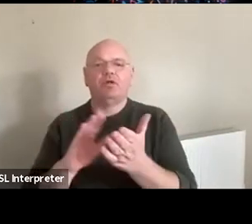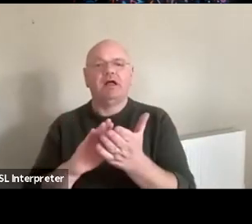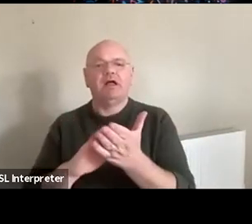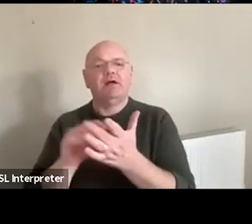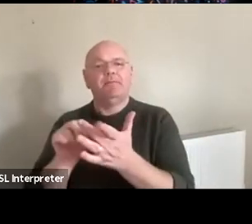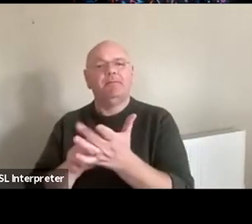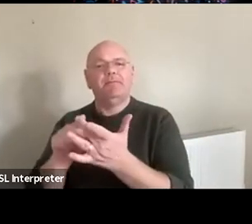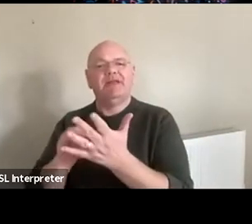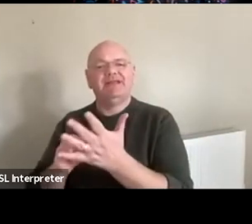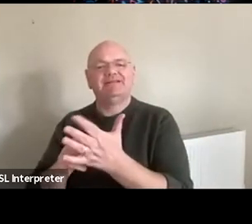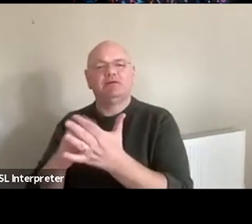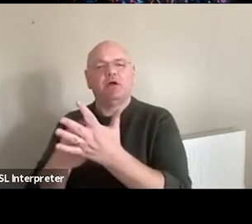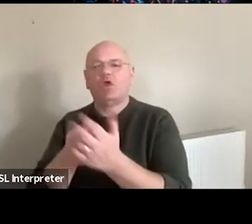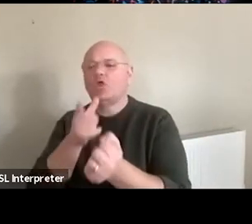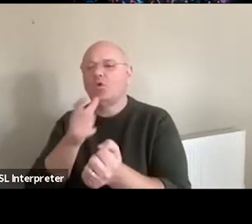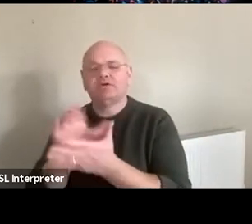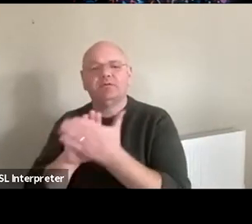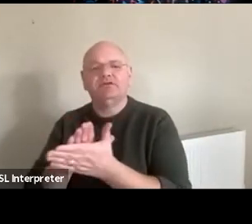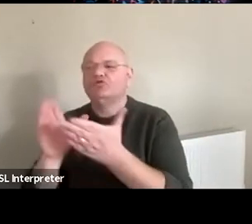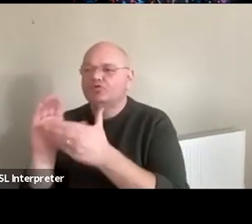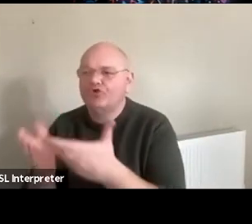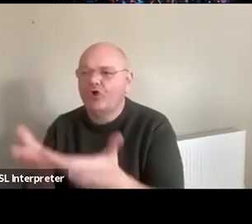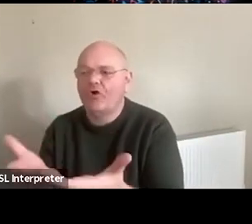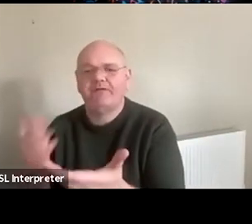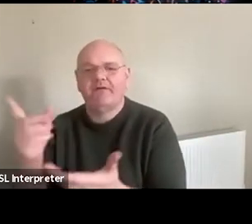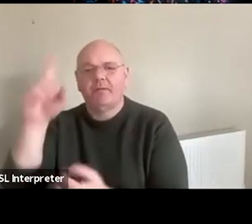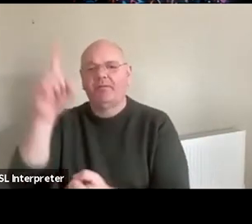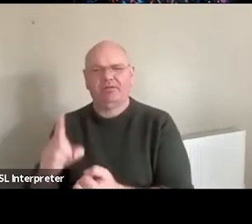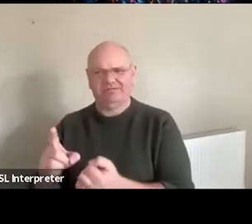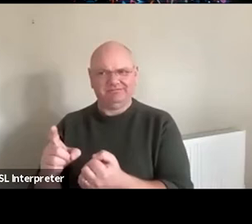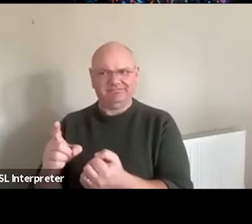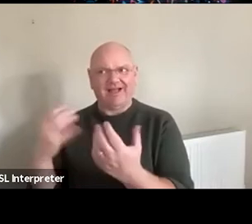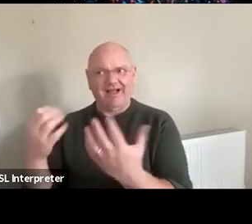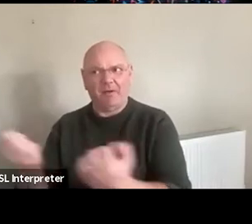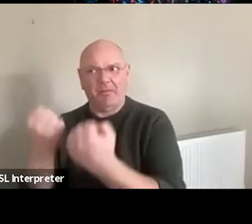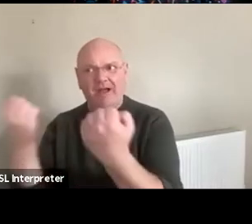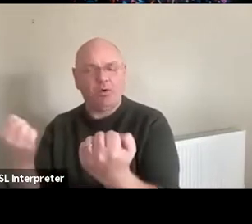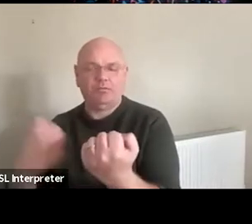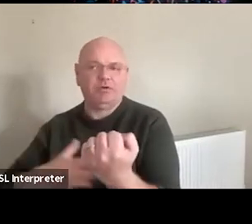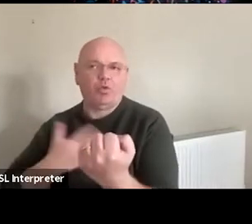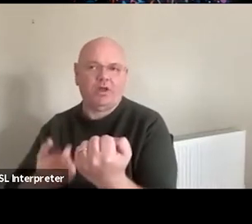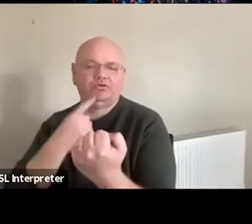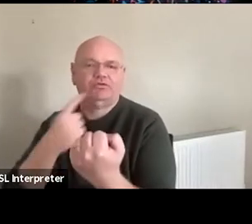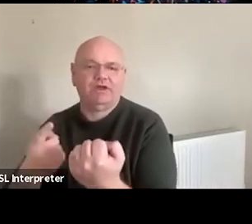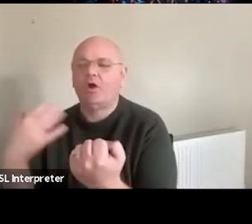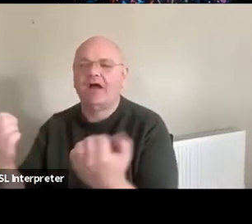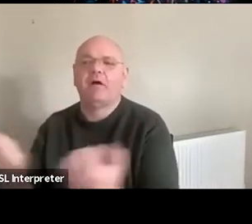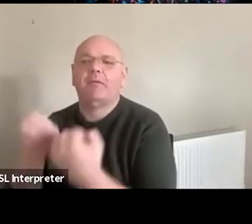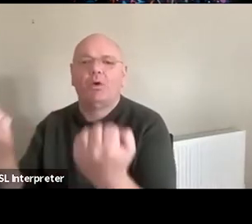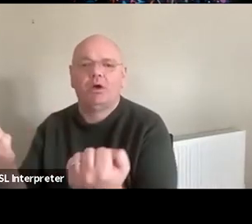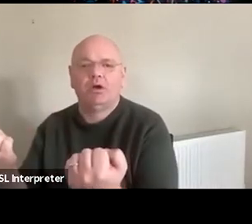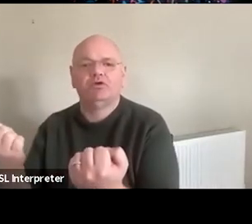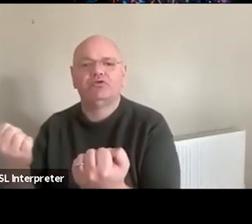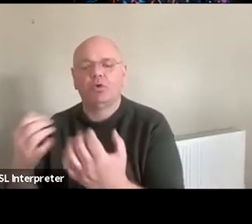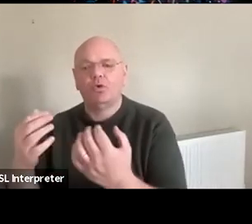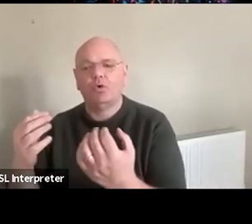like to pretend they don't have power and they're just there to serve and to help others. And power that is denied is power